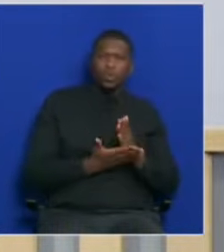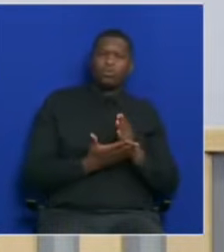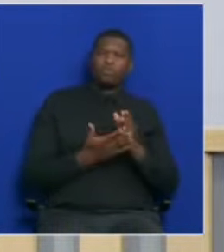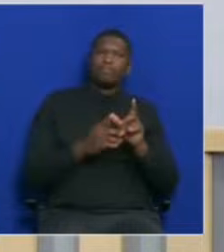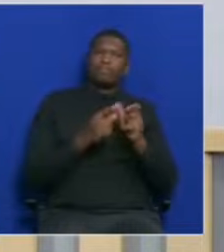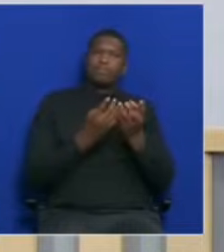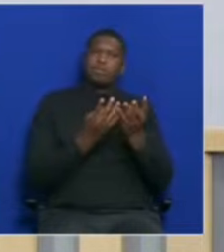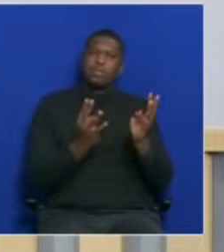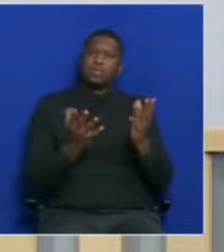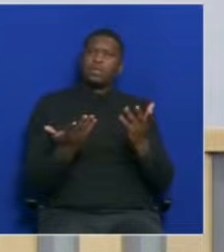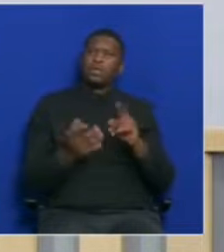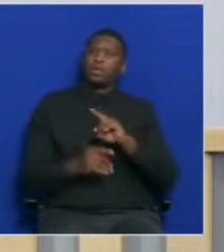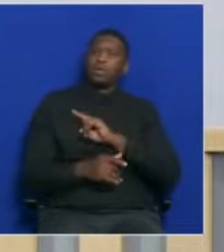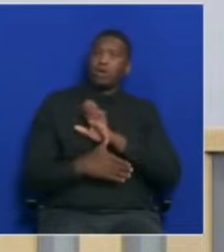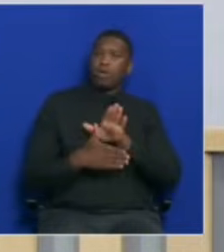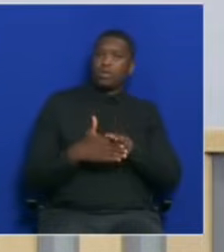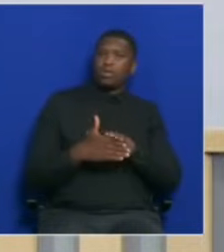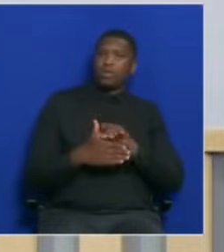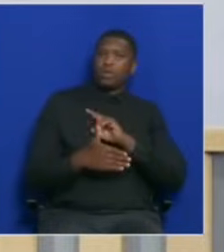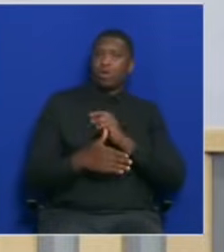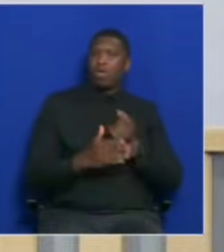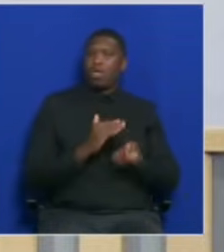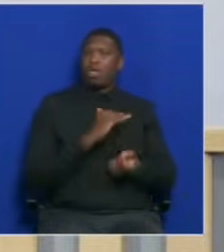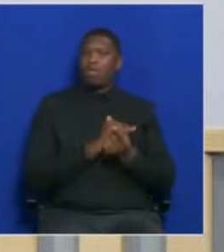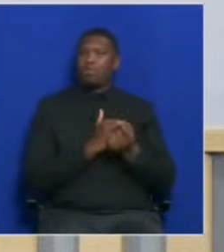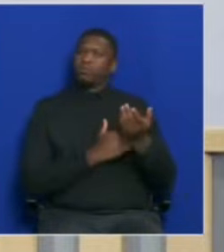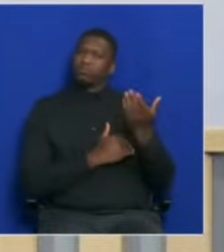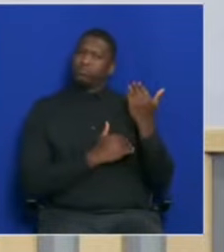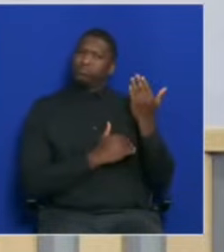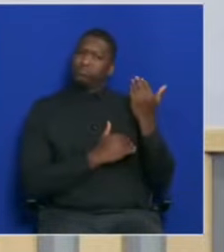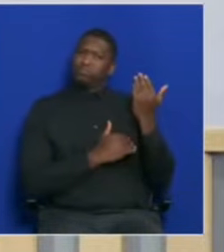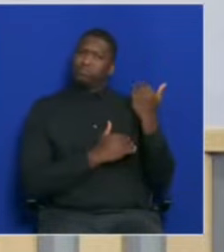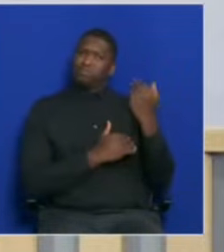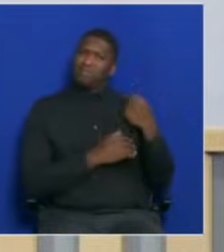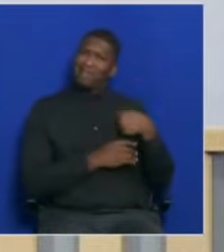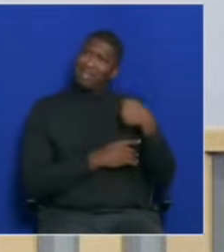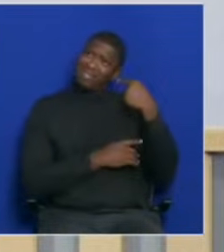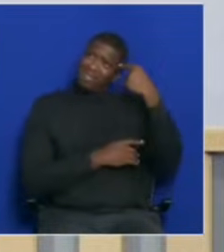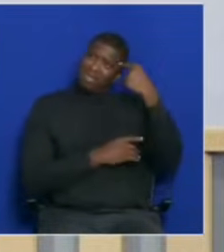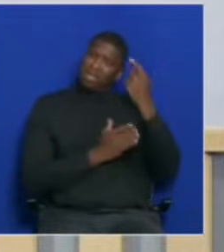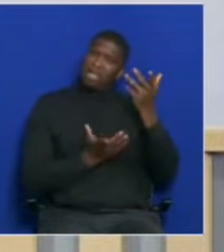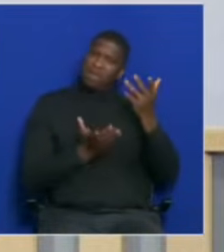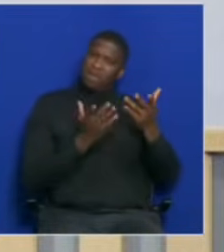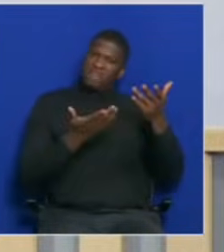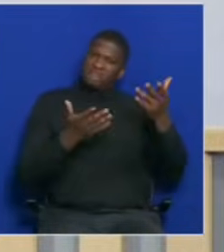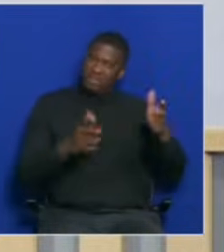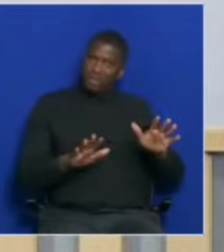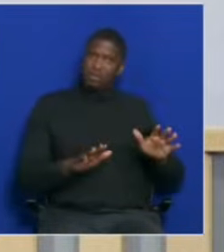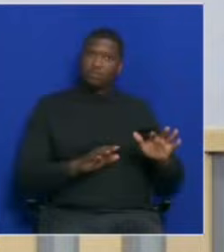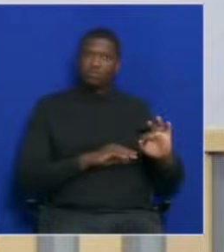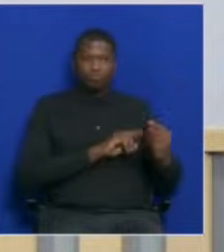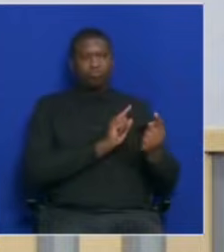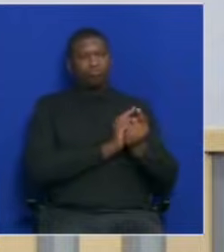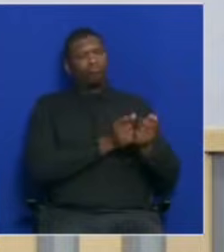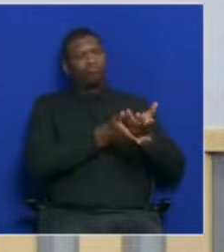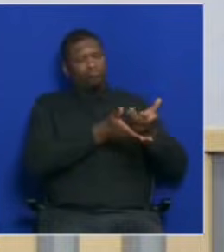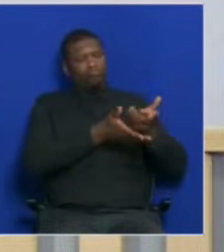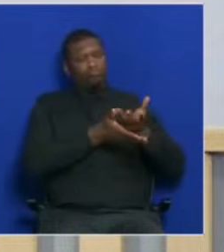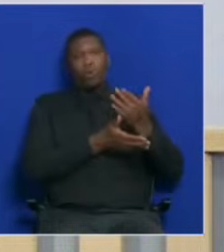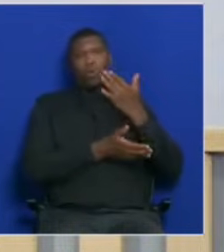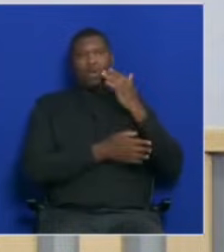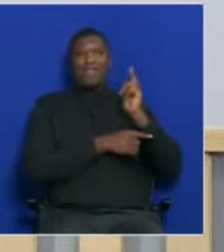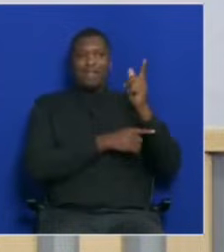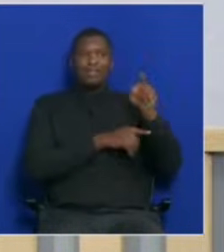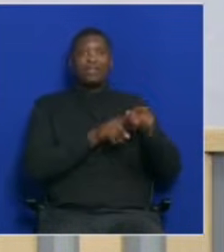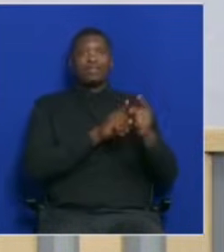it's quite a while. I think we might have spoken much later on that day with Chief